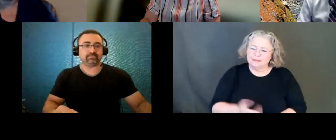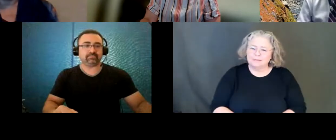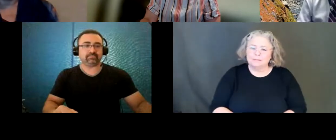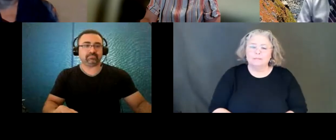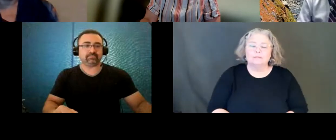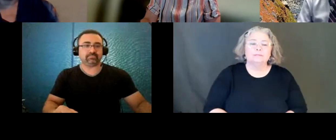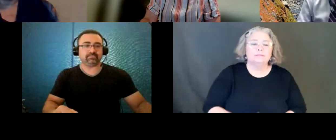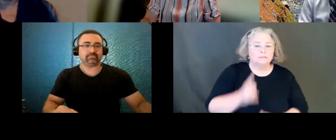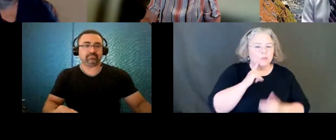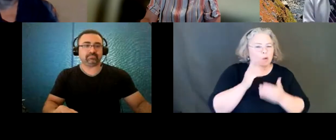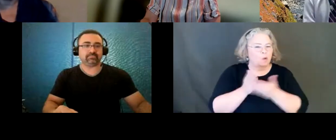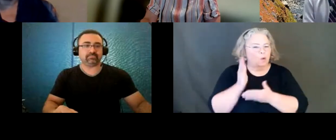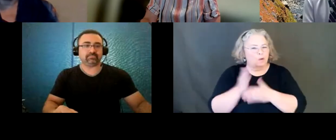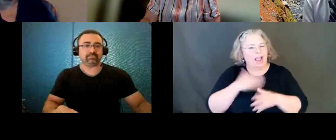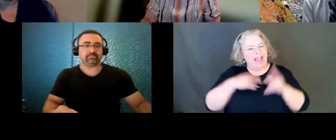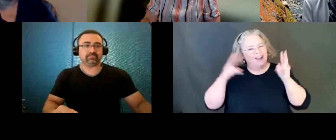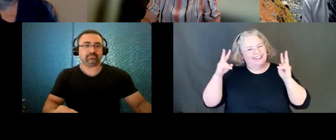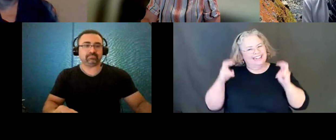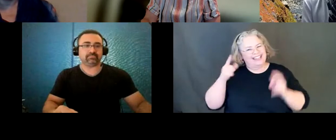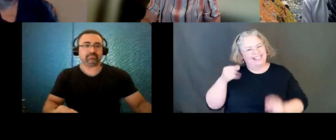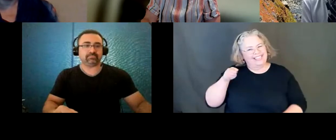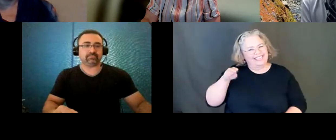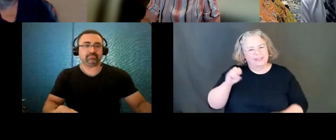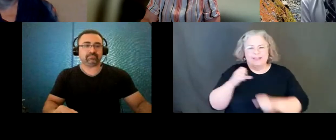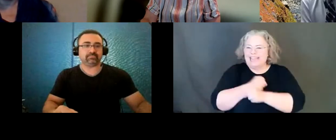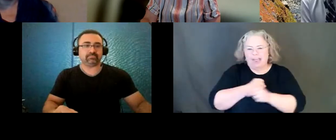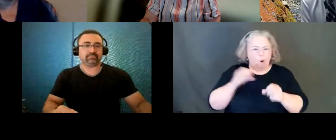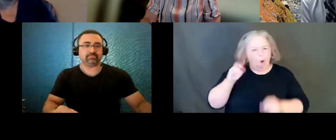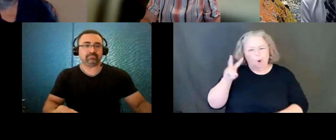All right, that's going to be our theme for the night. Let's get it over with.